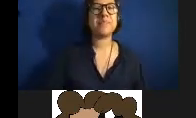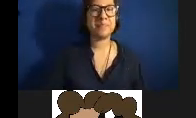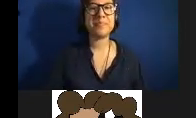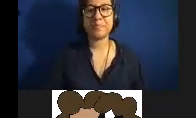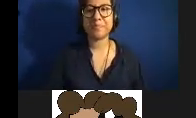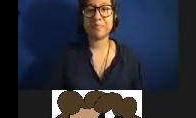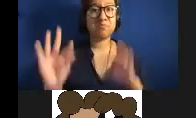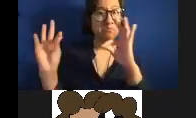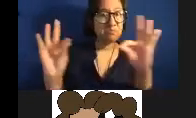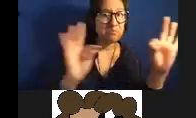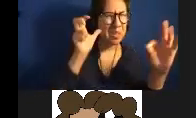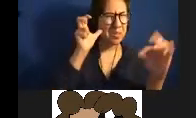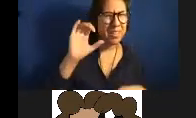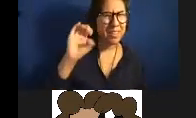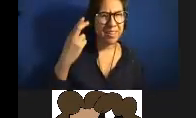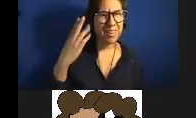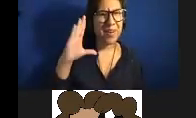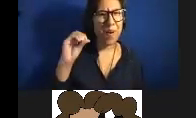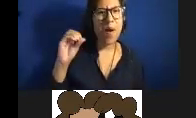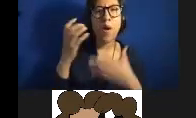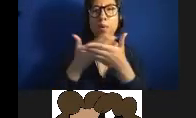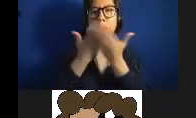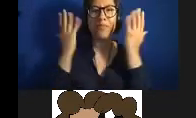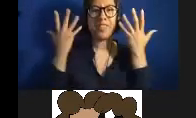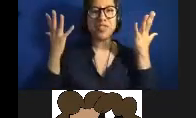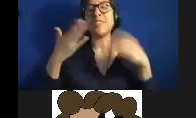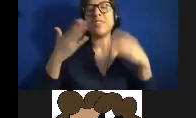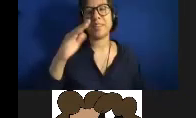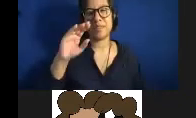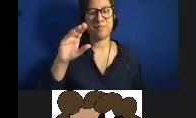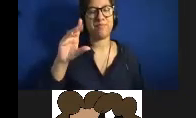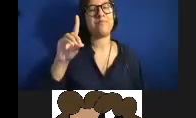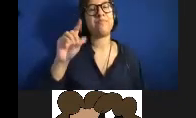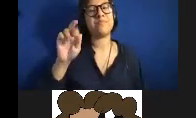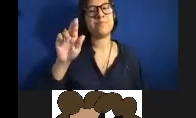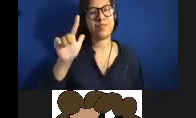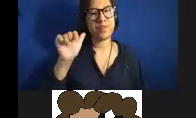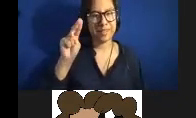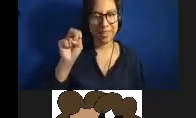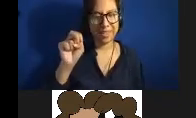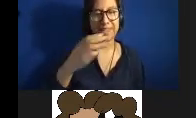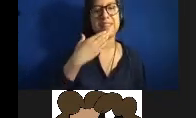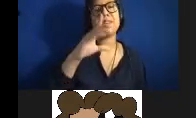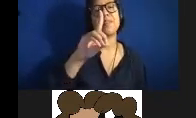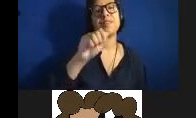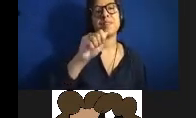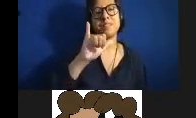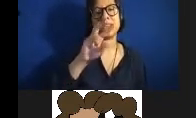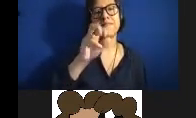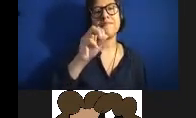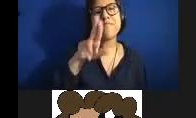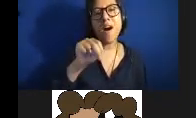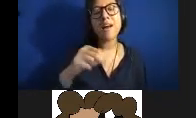Has everybody else heard that echo? Okay, it's gone. Thank you, Darlene. Thank you, Davon. Thank you, Tahuda.